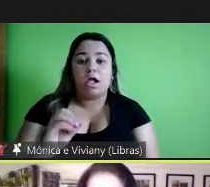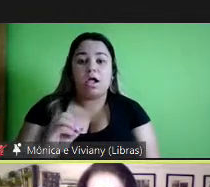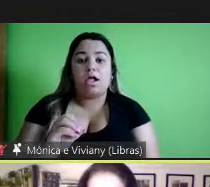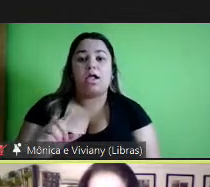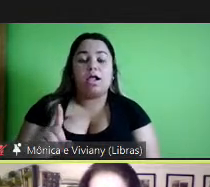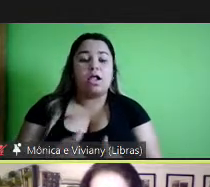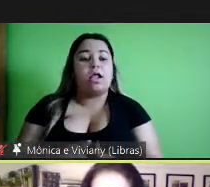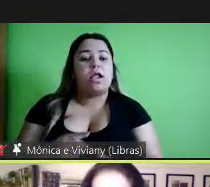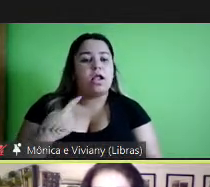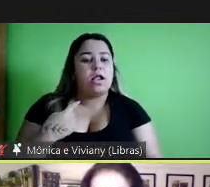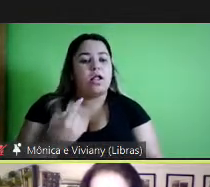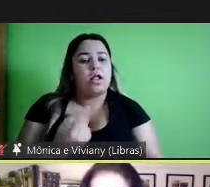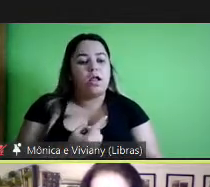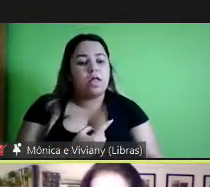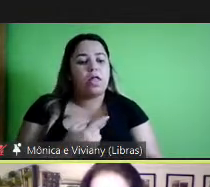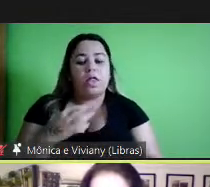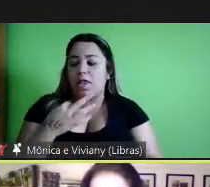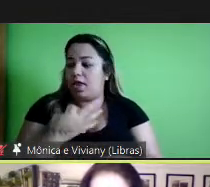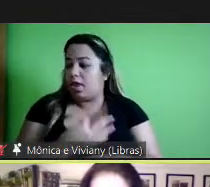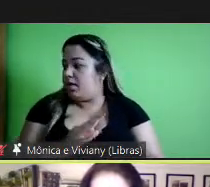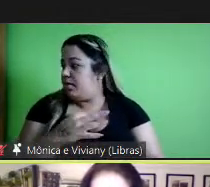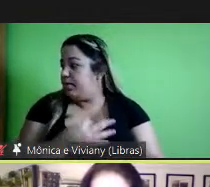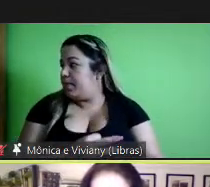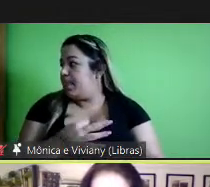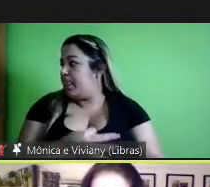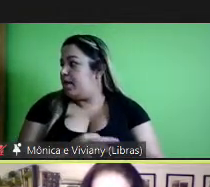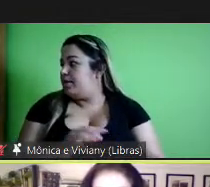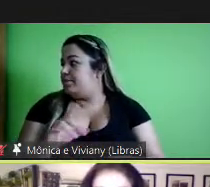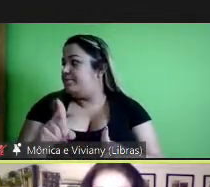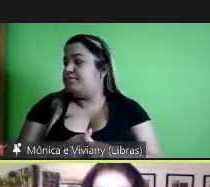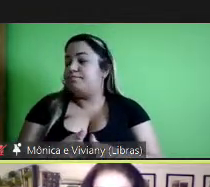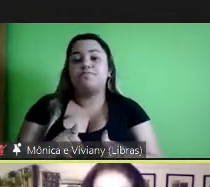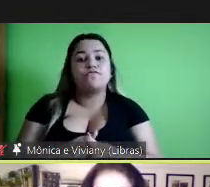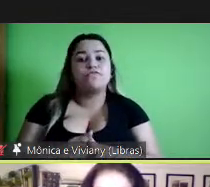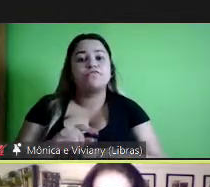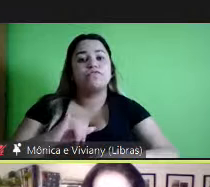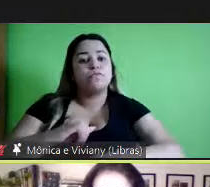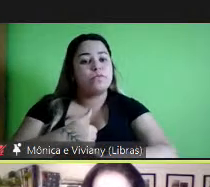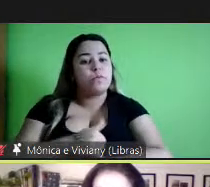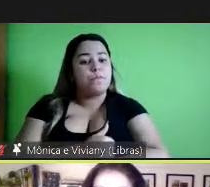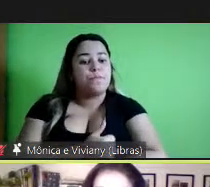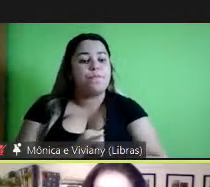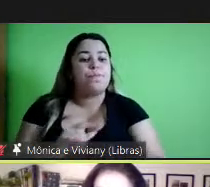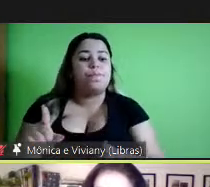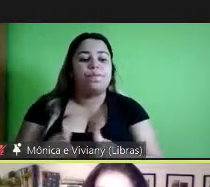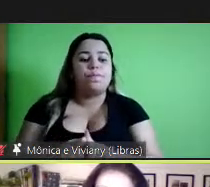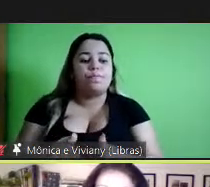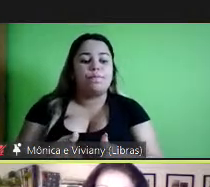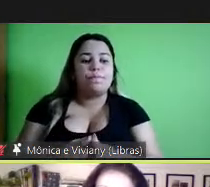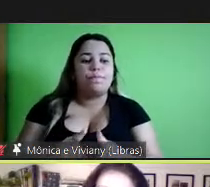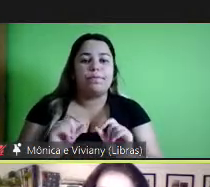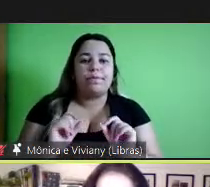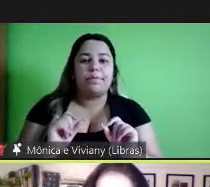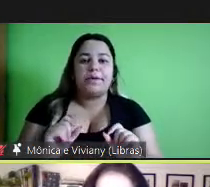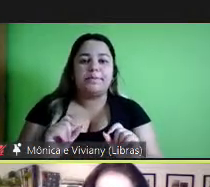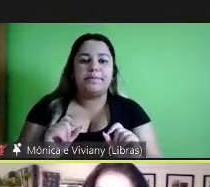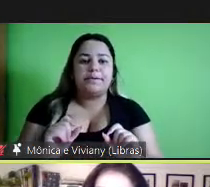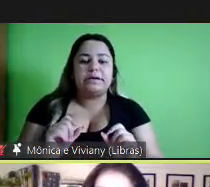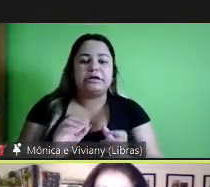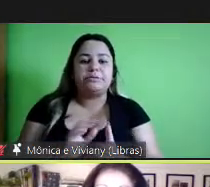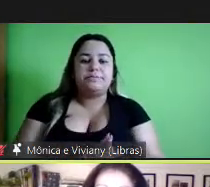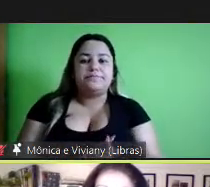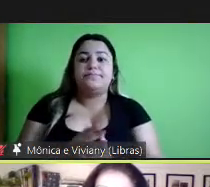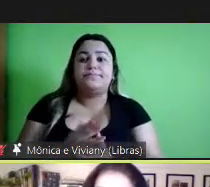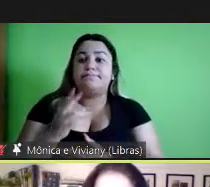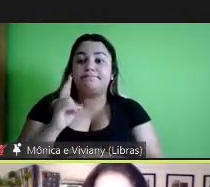in the field of obesity, as well as individuals living with obesity. Obesity Canada's vision is a day when people living with